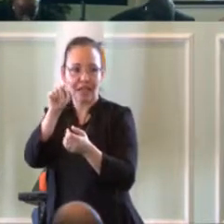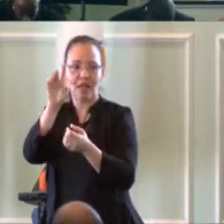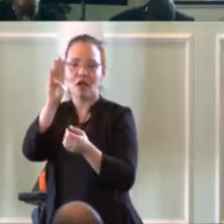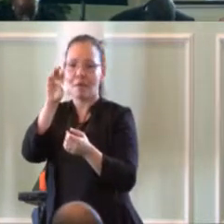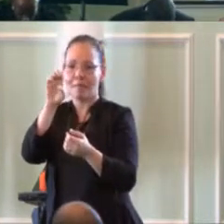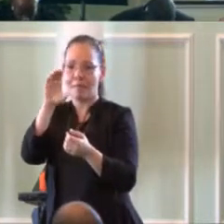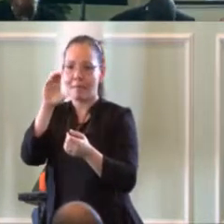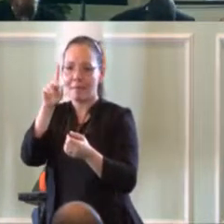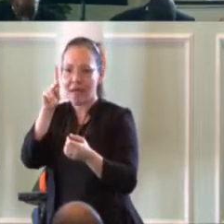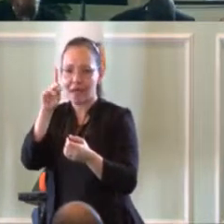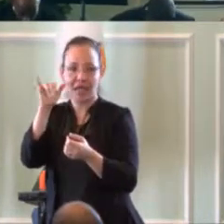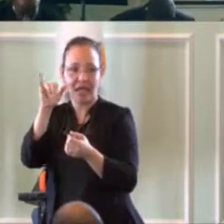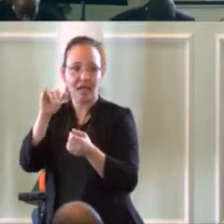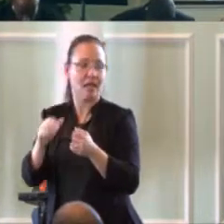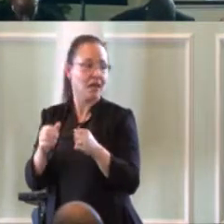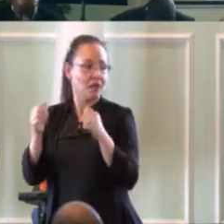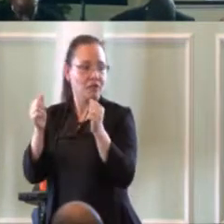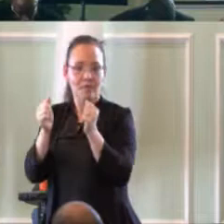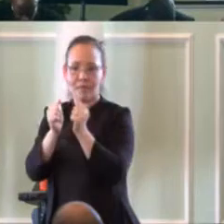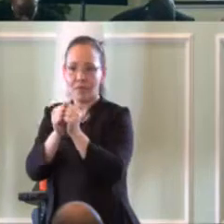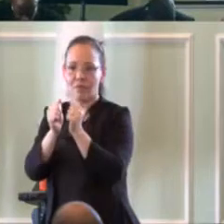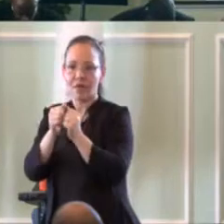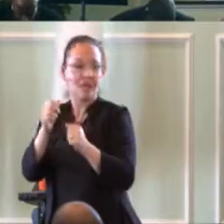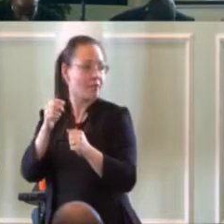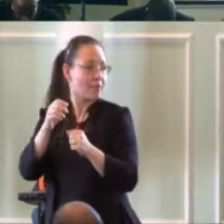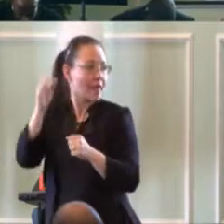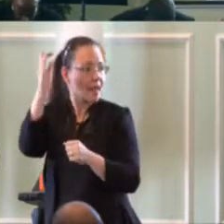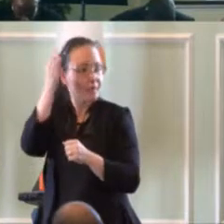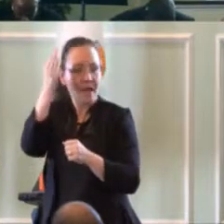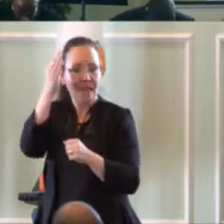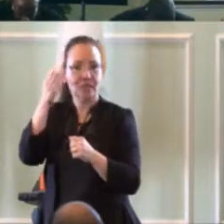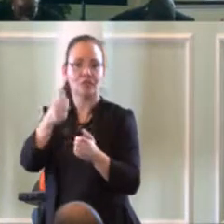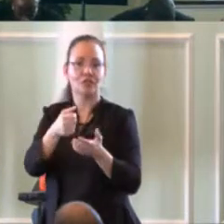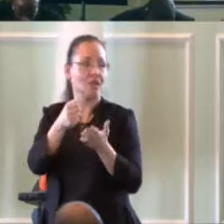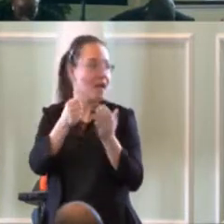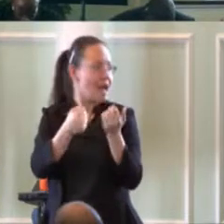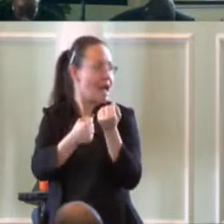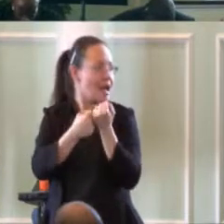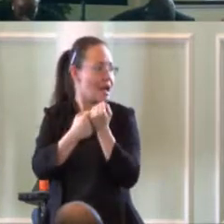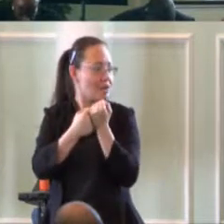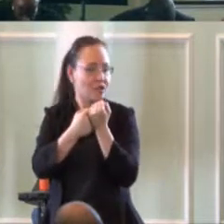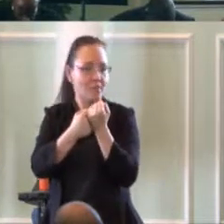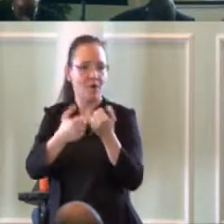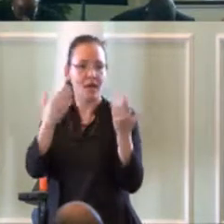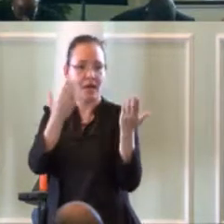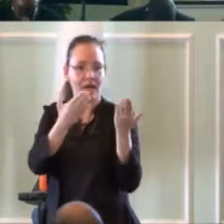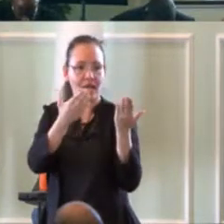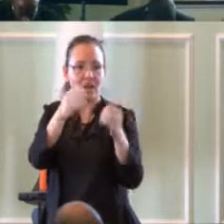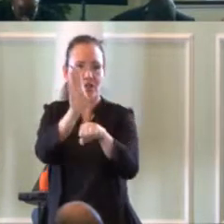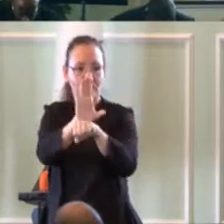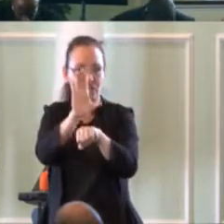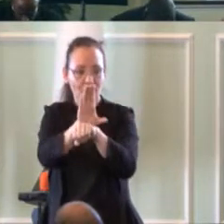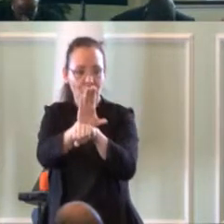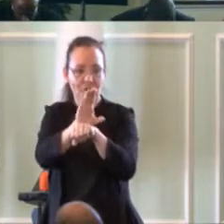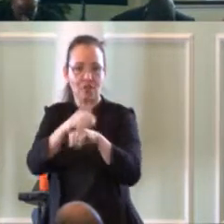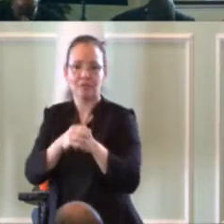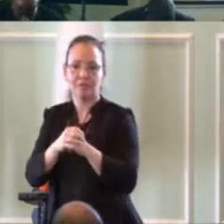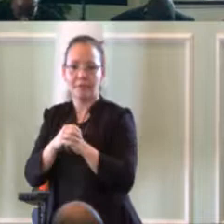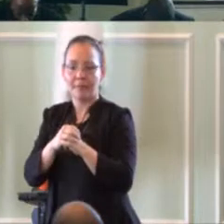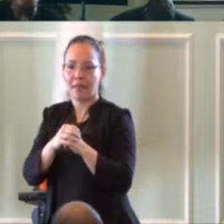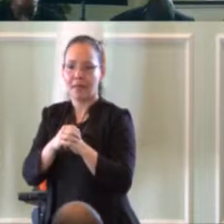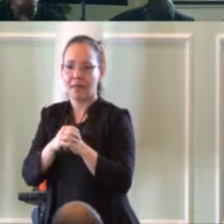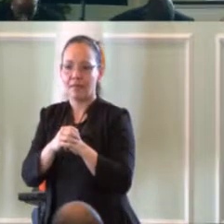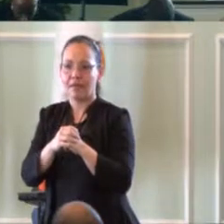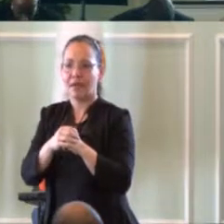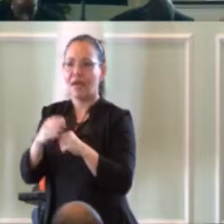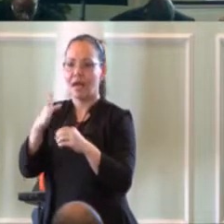TLC Prep. Be with Pastor Jose and Sonia as they serve and minister to our church and their children,